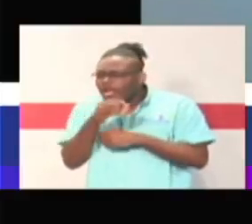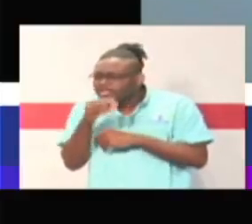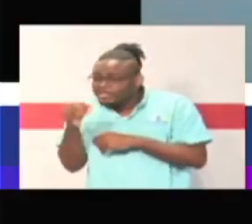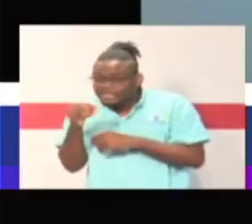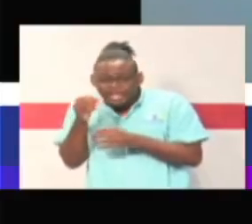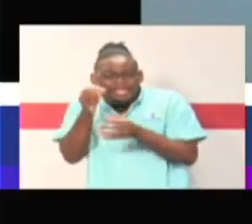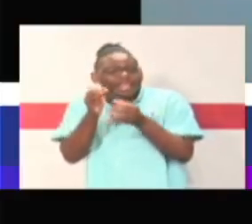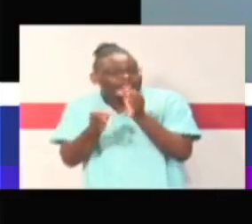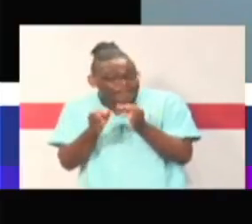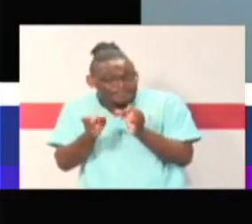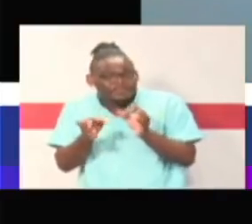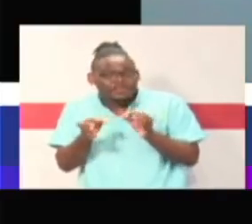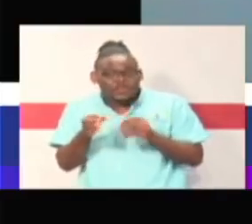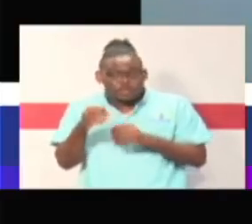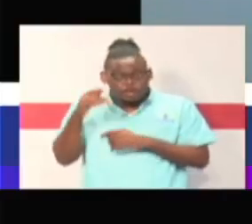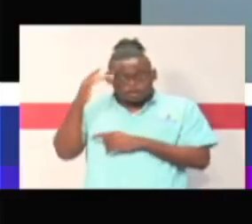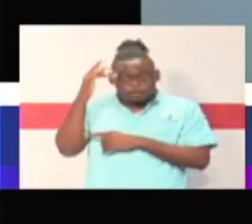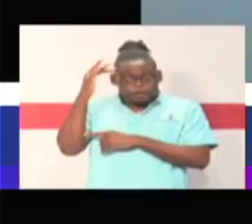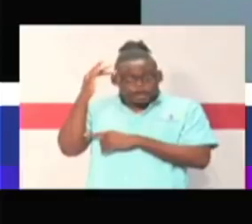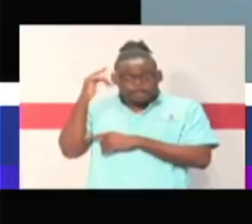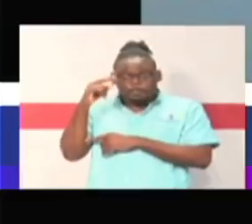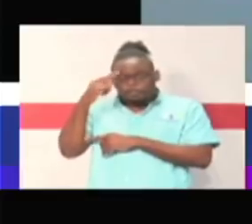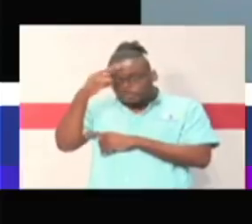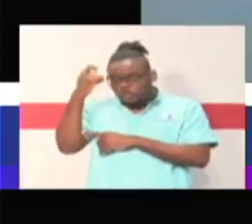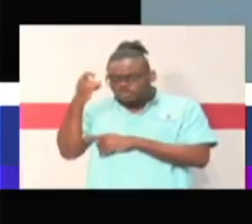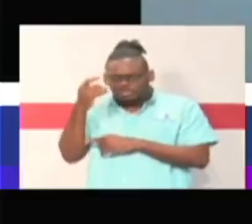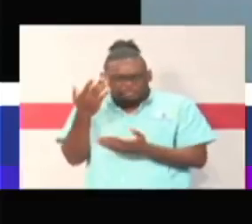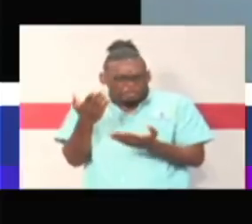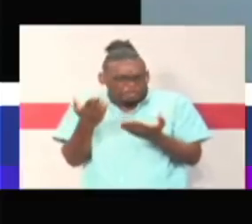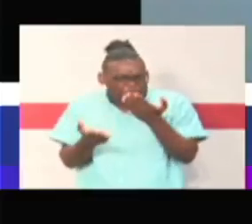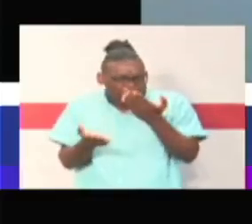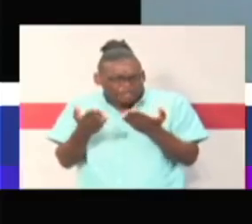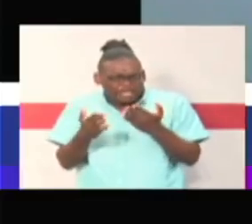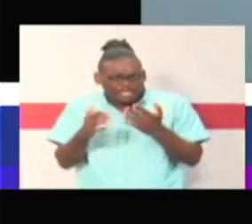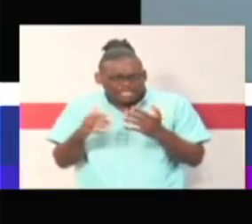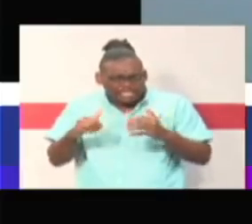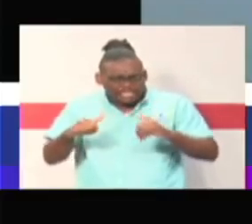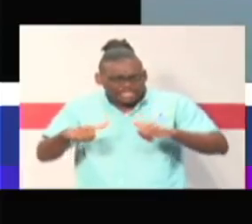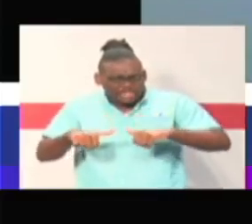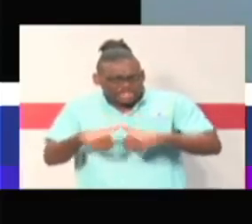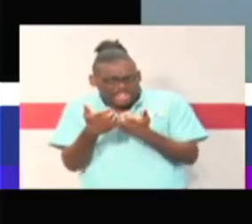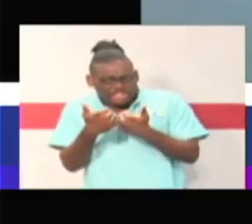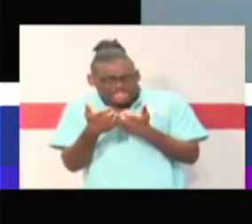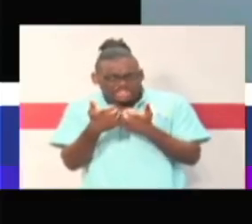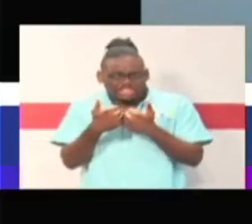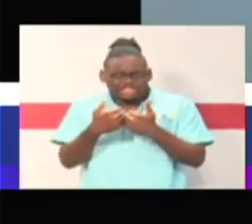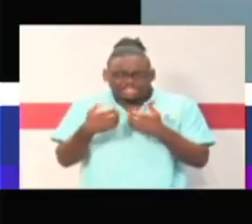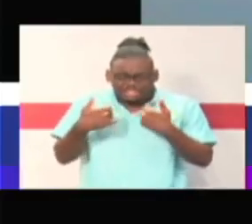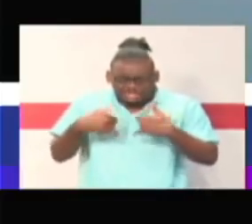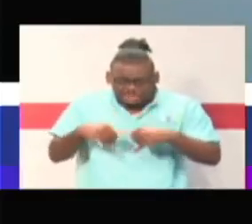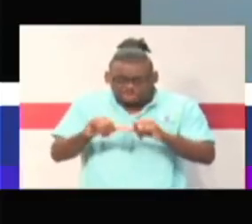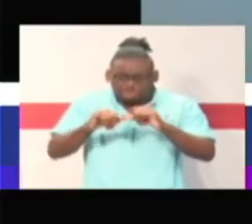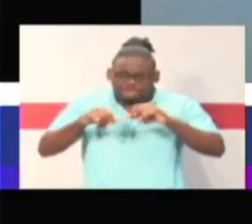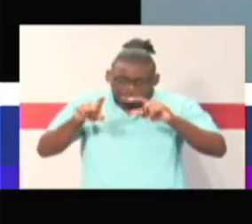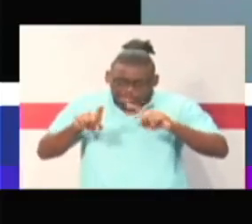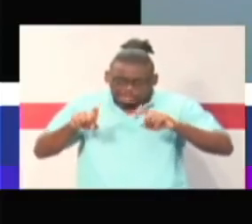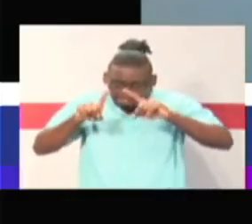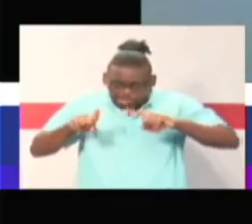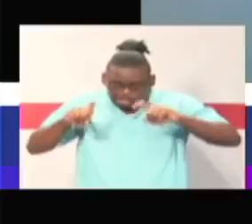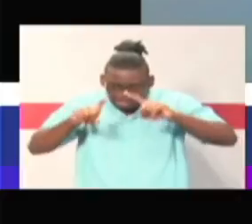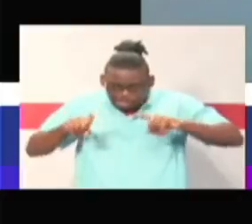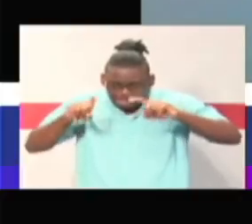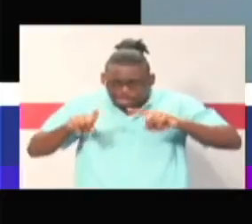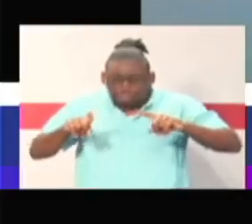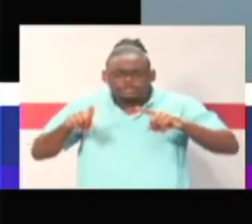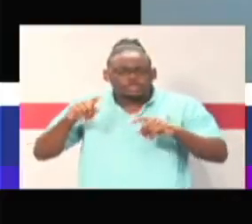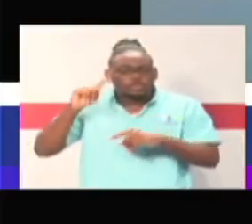in particular? And questions from the public. Some people are saying some concern about persons putting down their